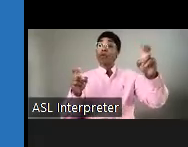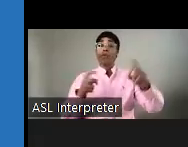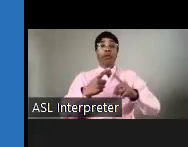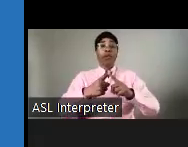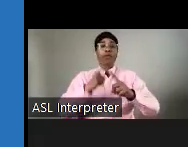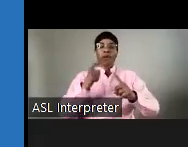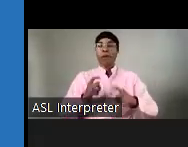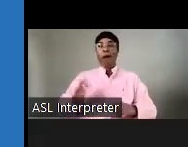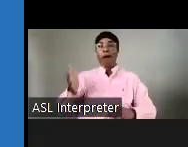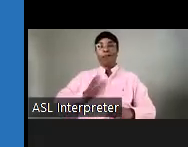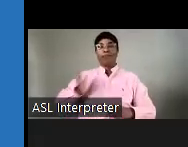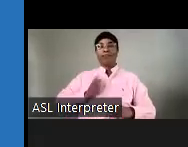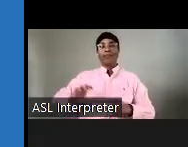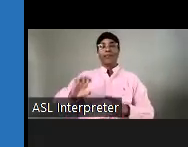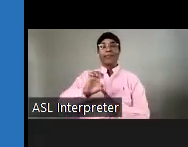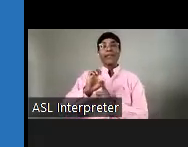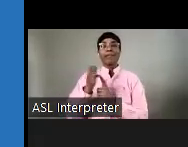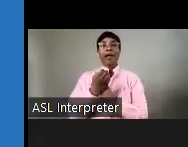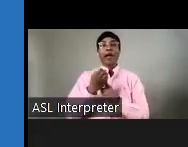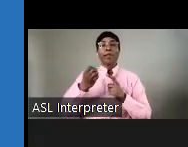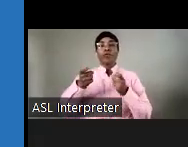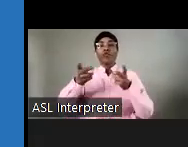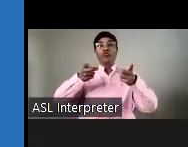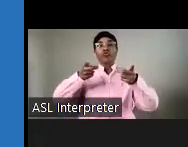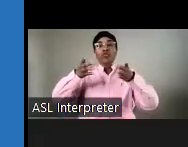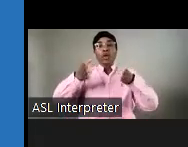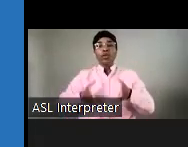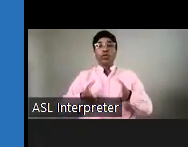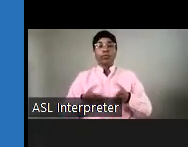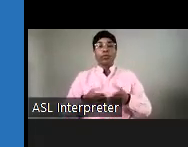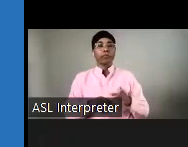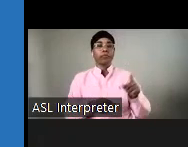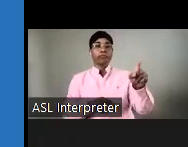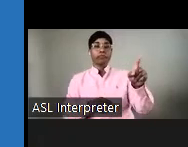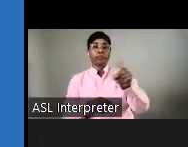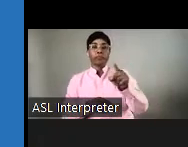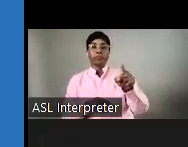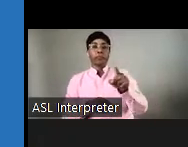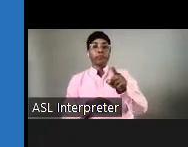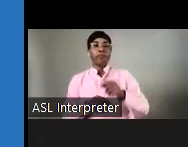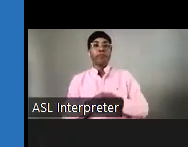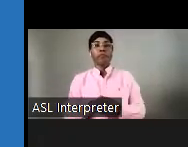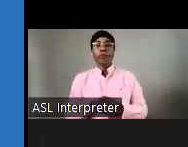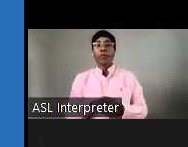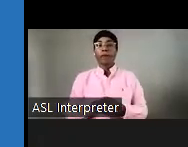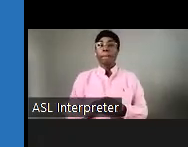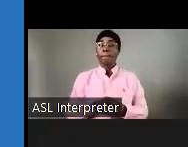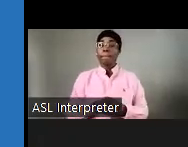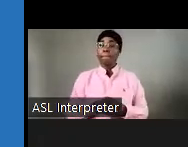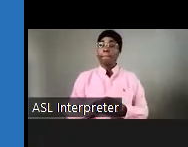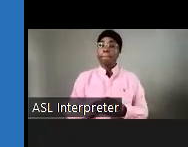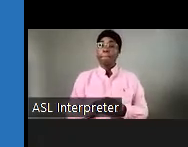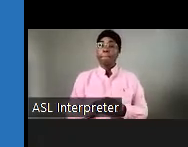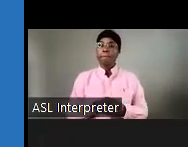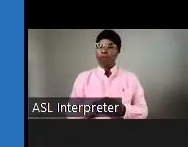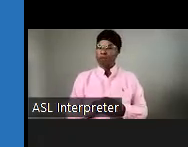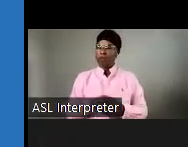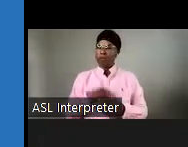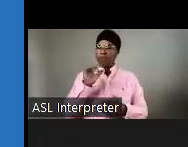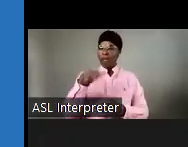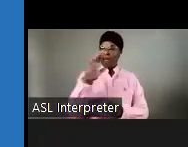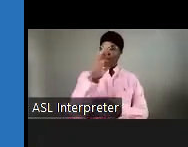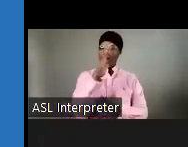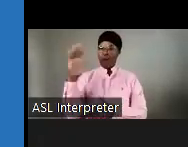Benoit. He said a lot of times when people come here, they look at this as a wood basket, or the Chippewa National Forest will look at it as their place